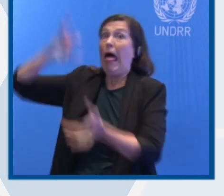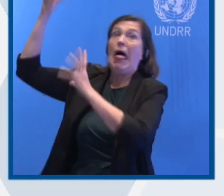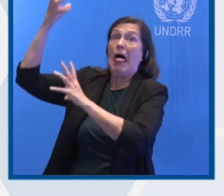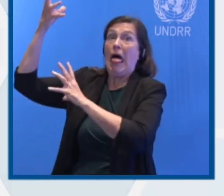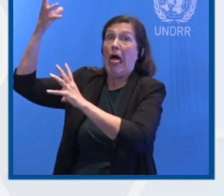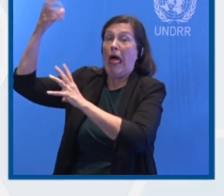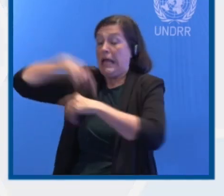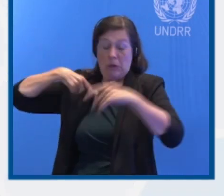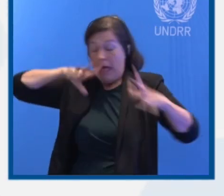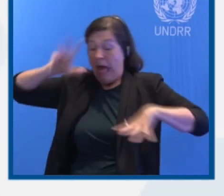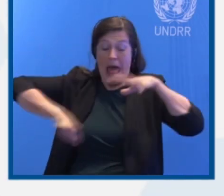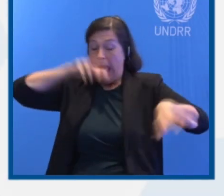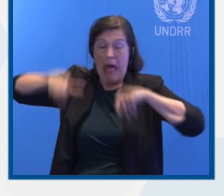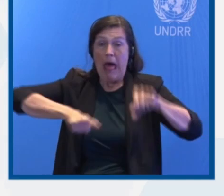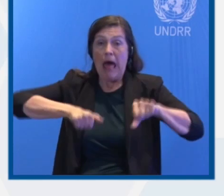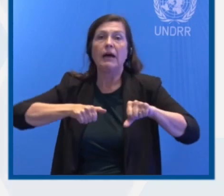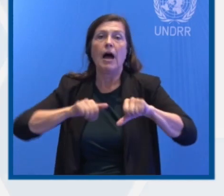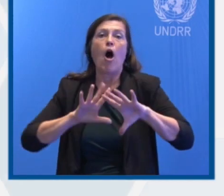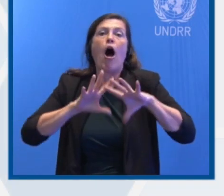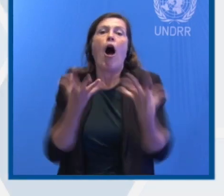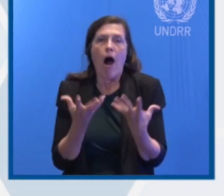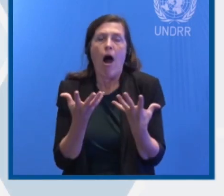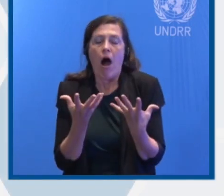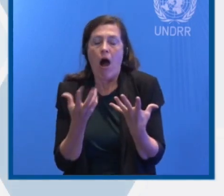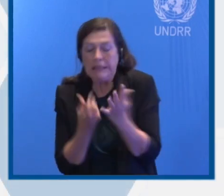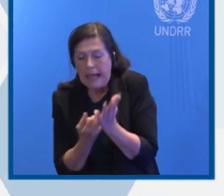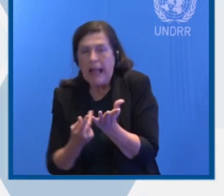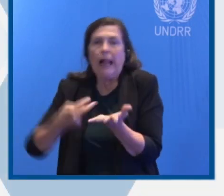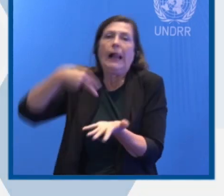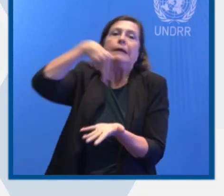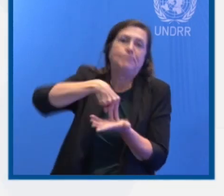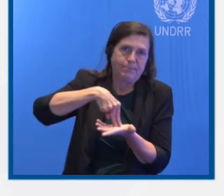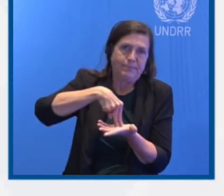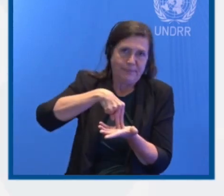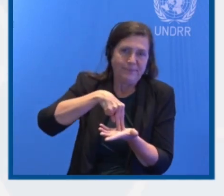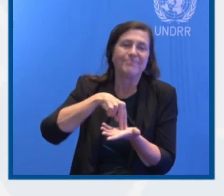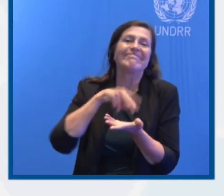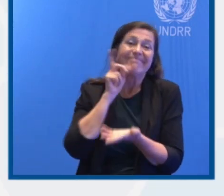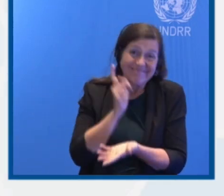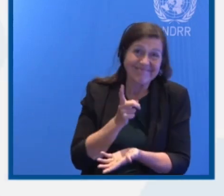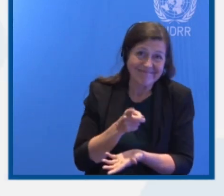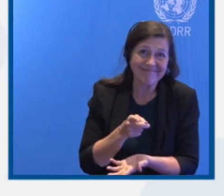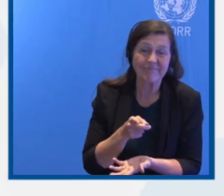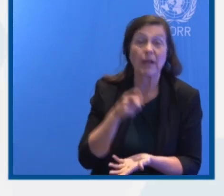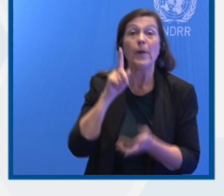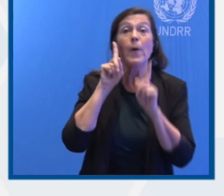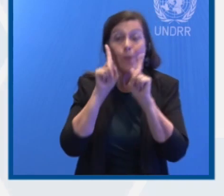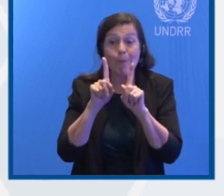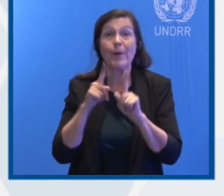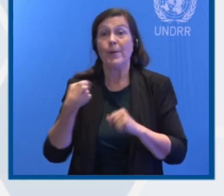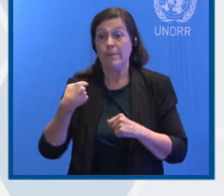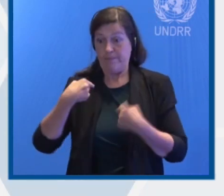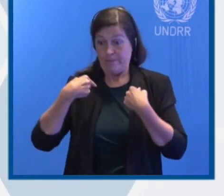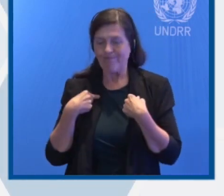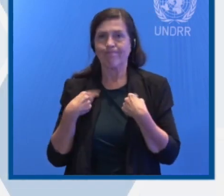we find a way to recover afterwards. But the truth of the matter is that when we build resiliency,